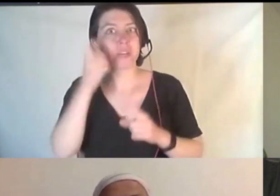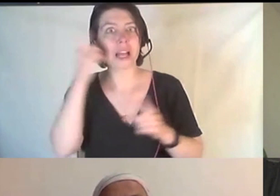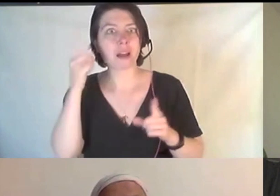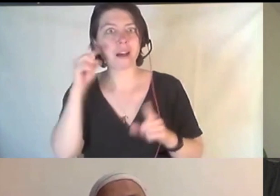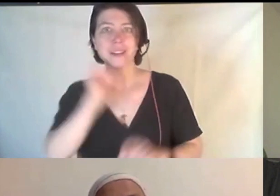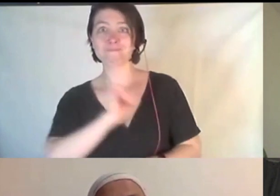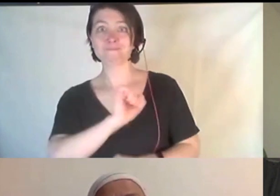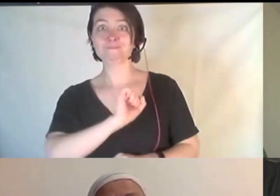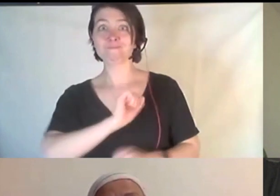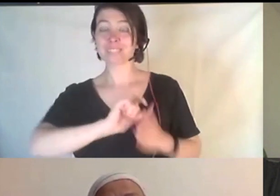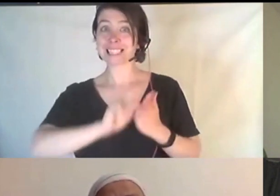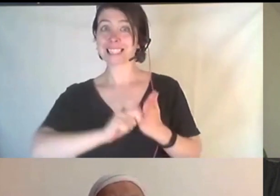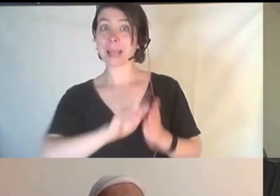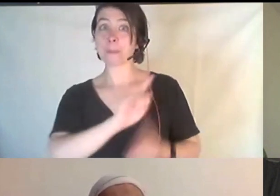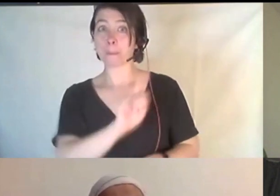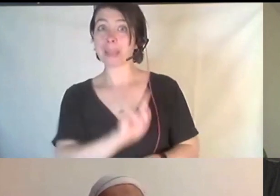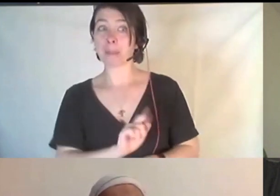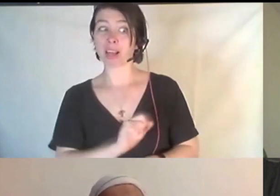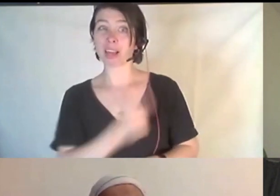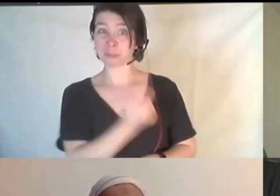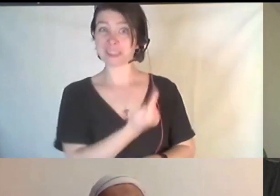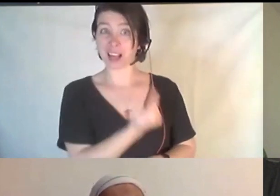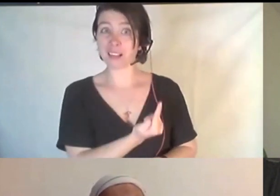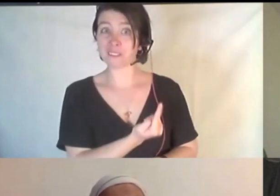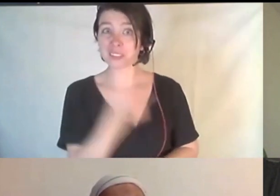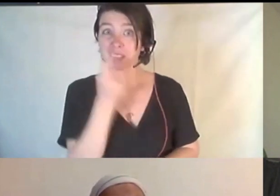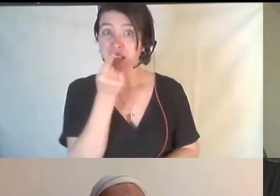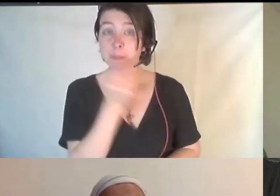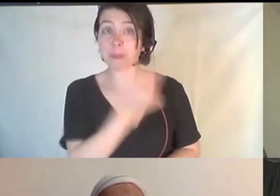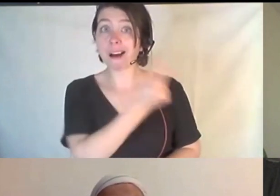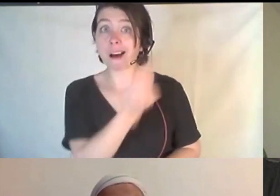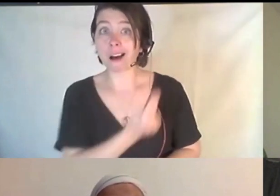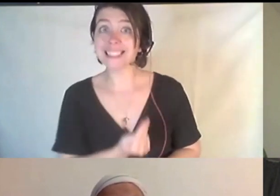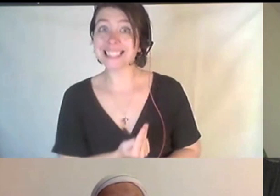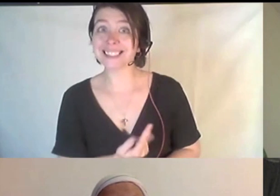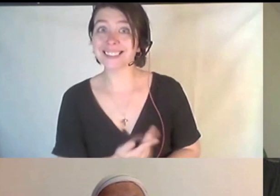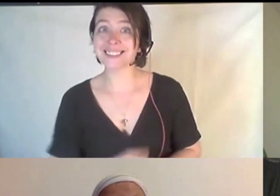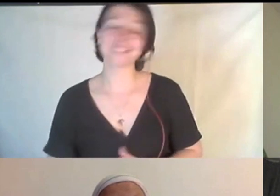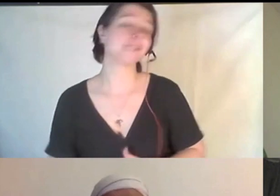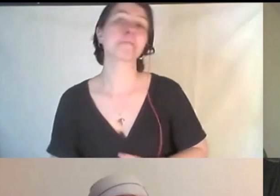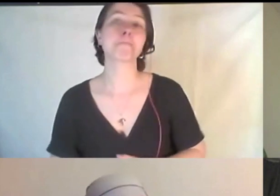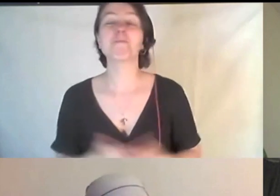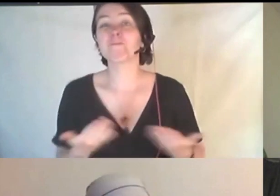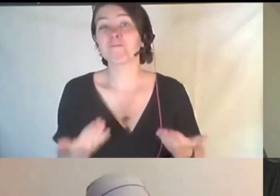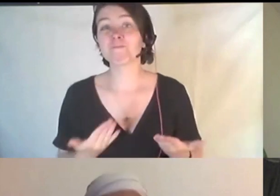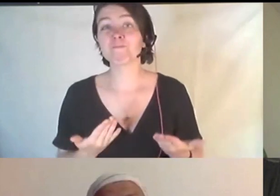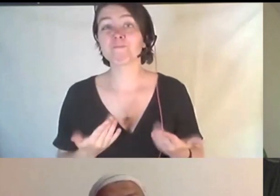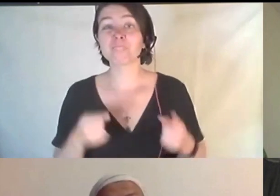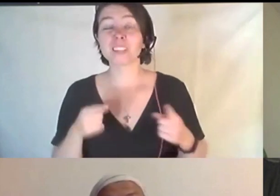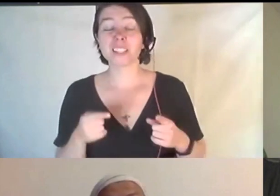be artists in their own right. So it's been quite, it's been a